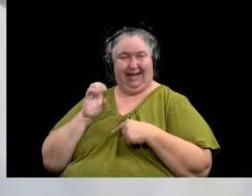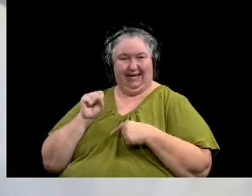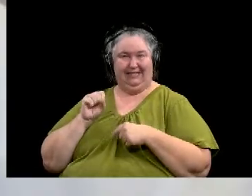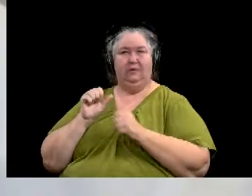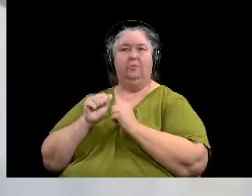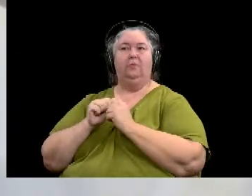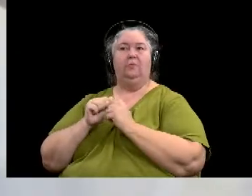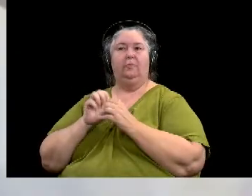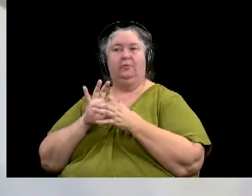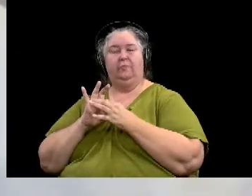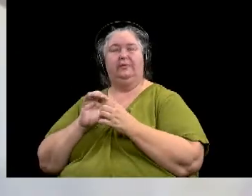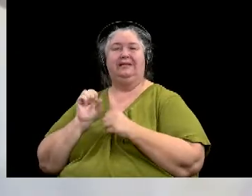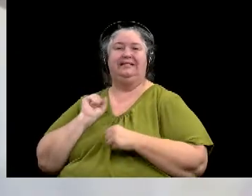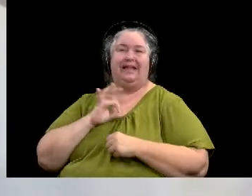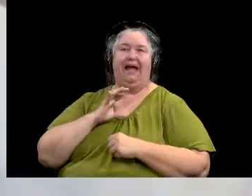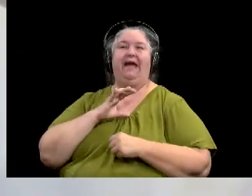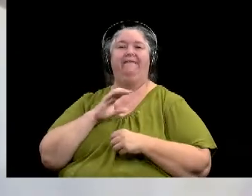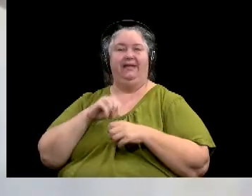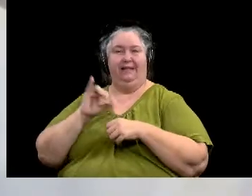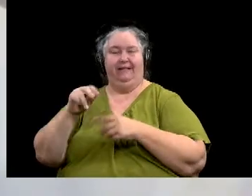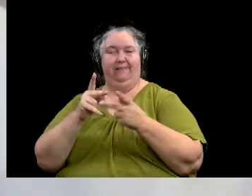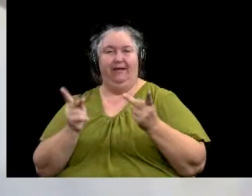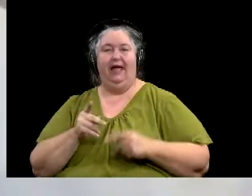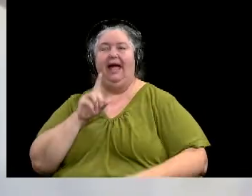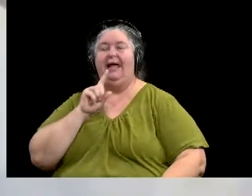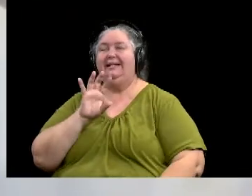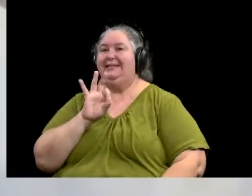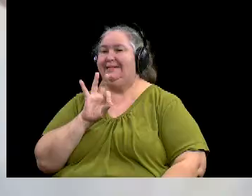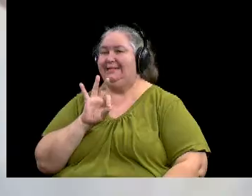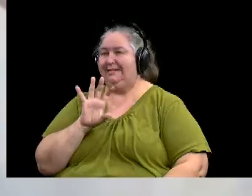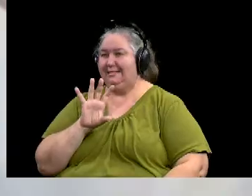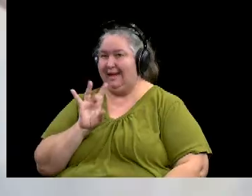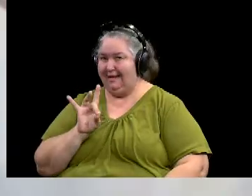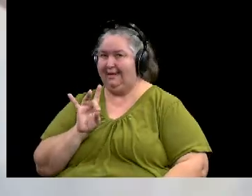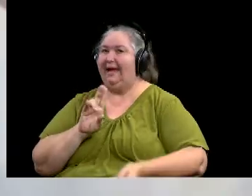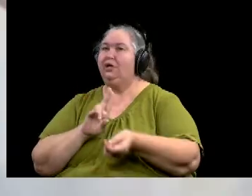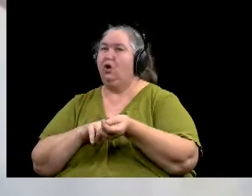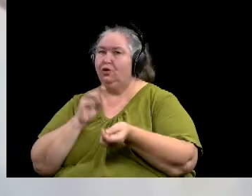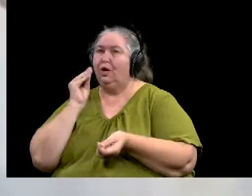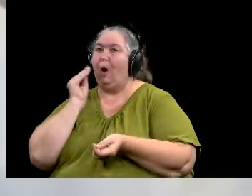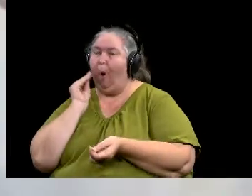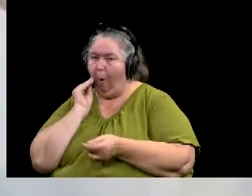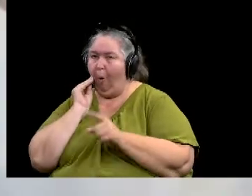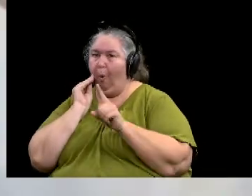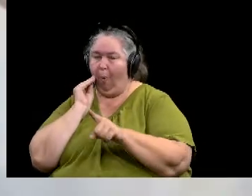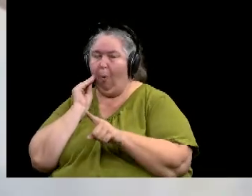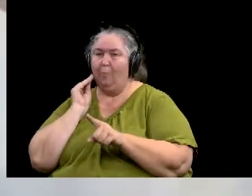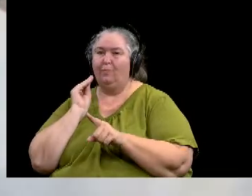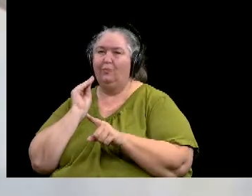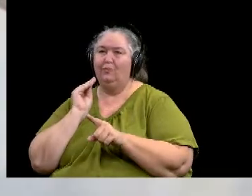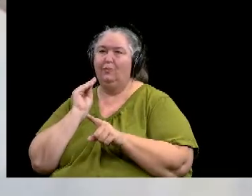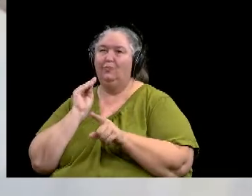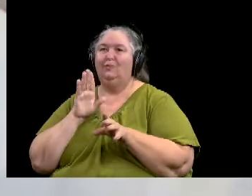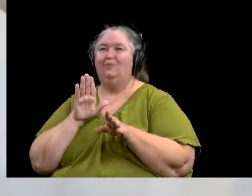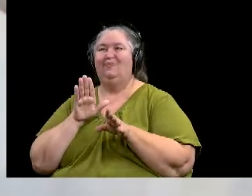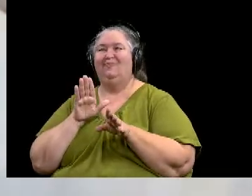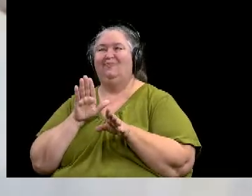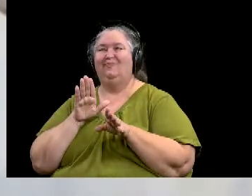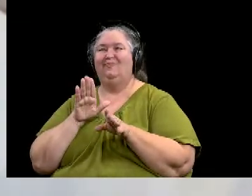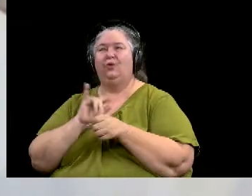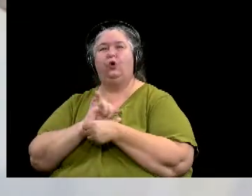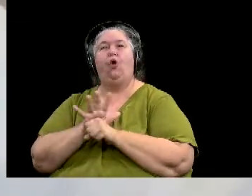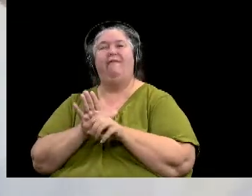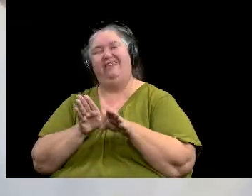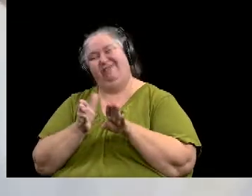98 nursing home associated COVID-19 fatalities to date. At the county jail, there